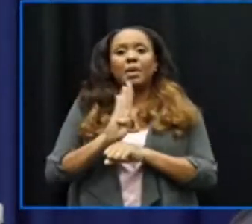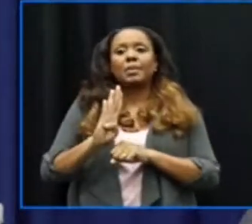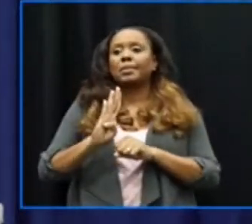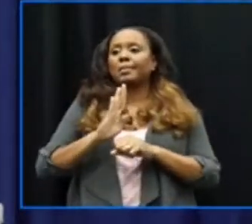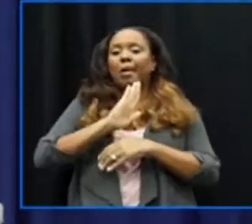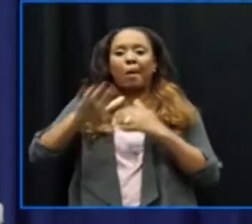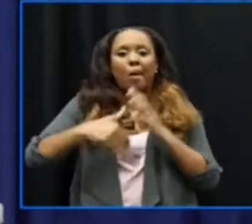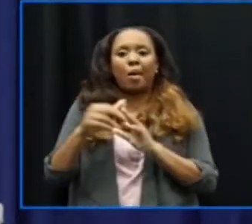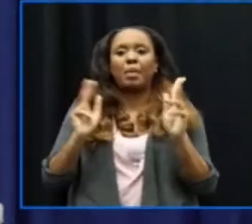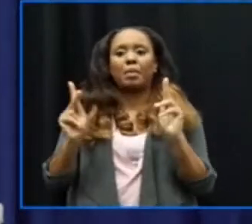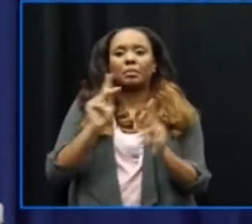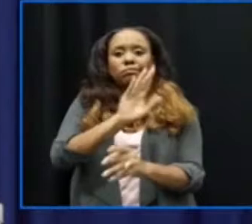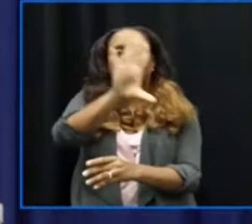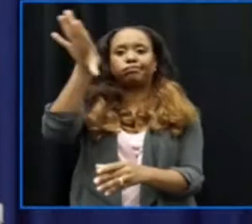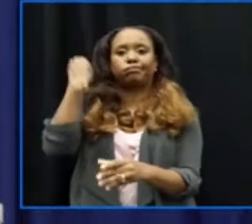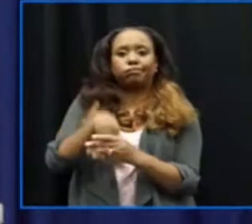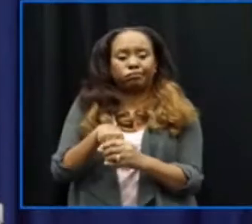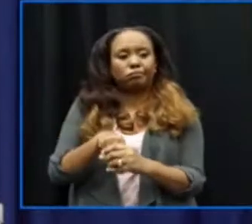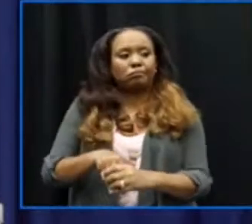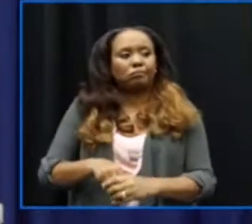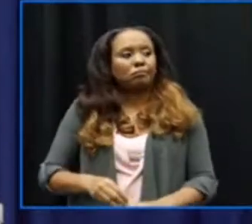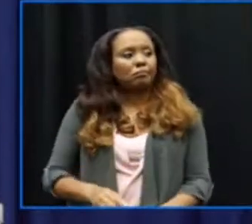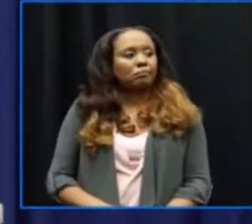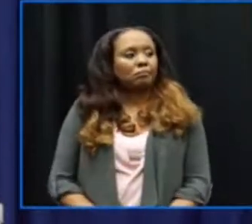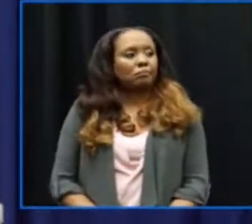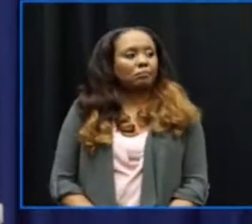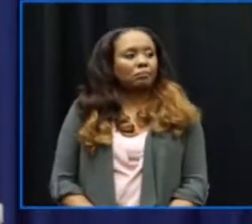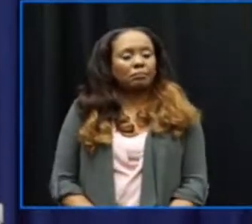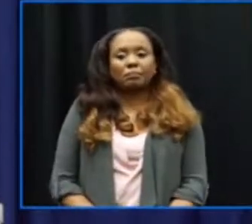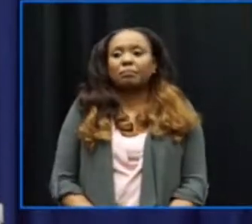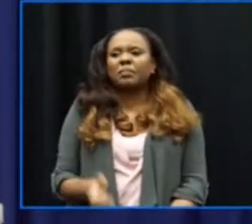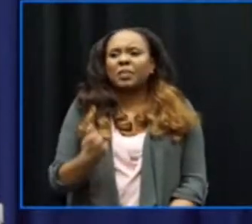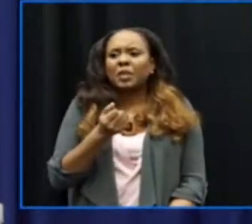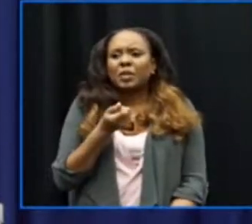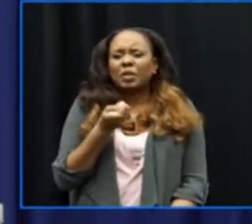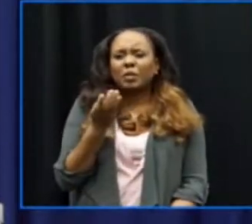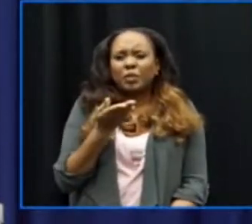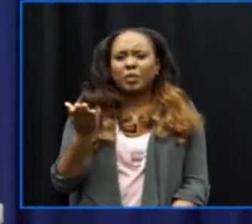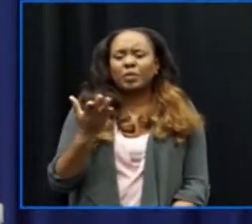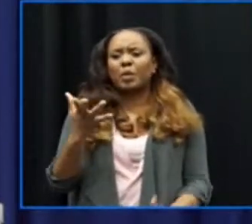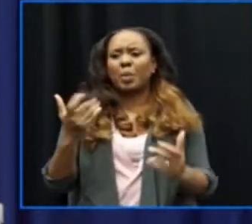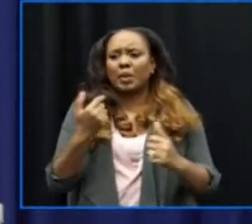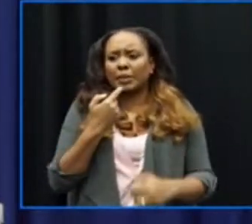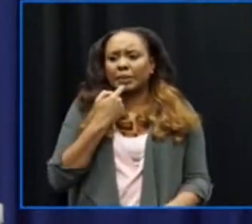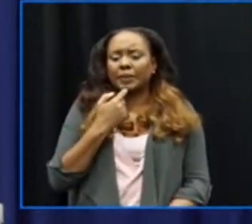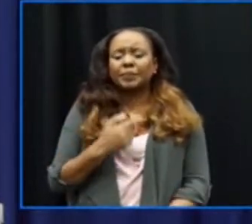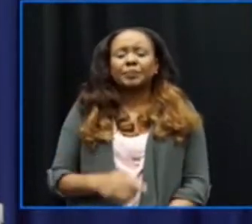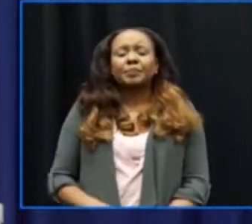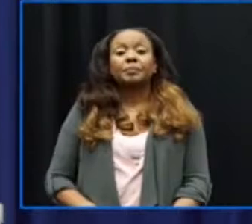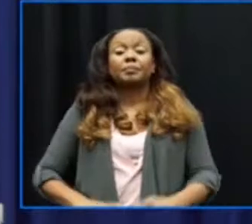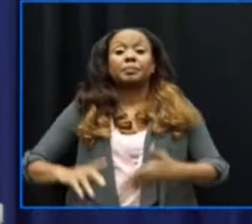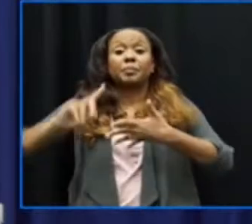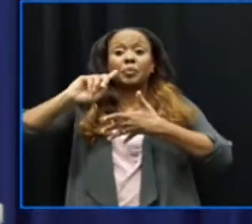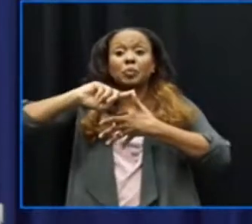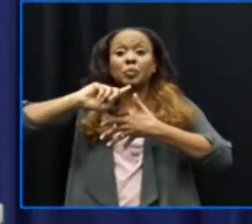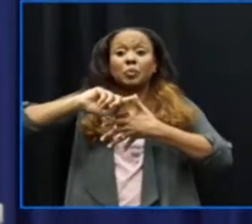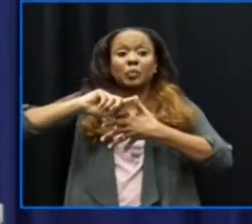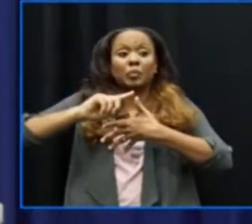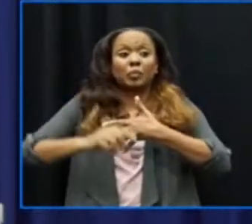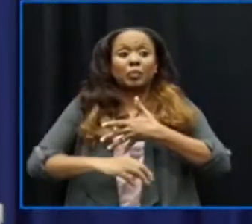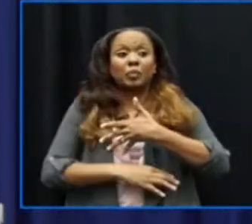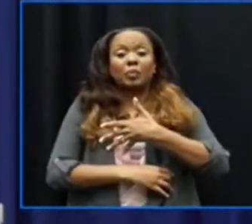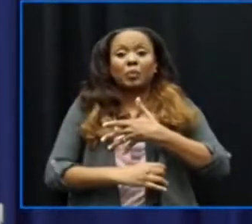public. And there are a couple of things that I'd like to reinforce at the outset. One,